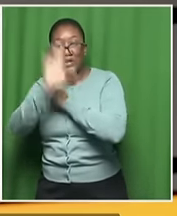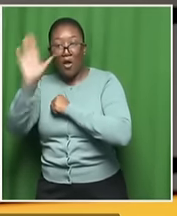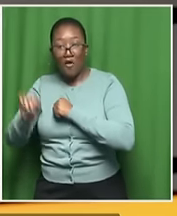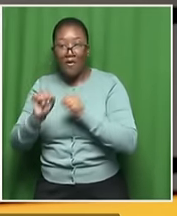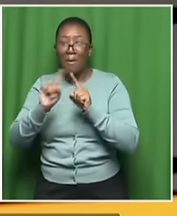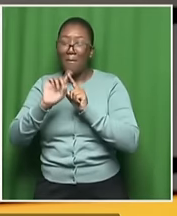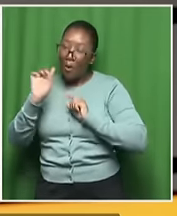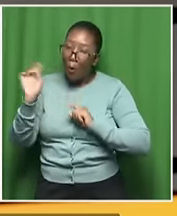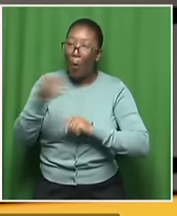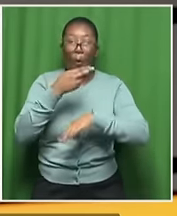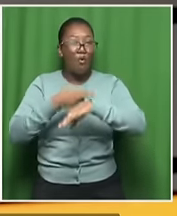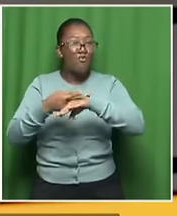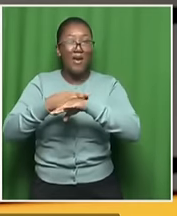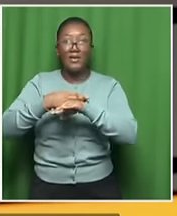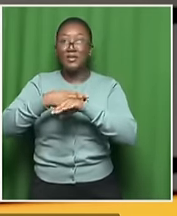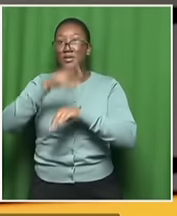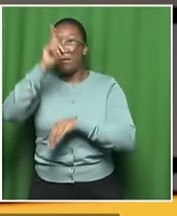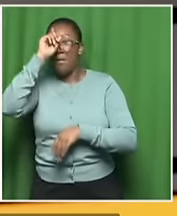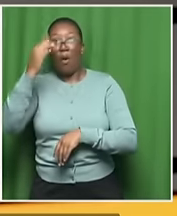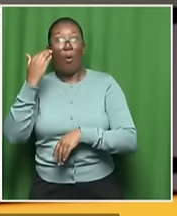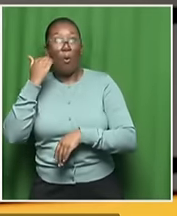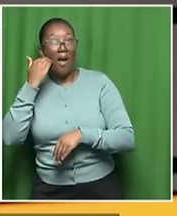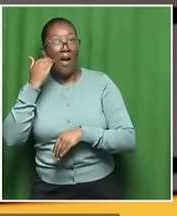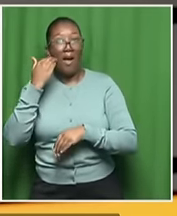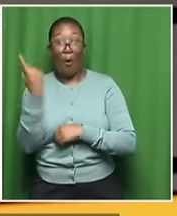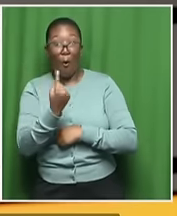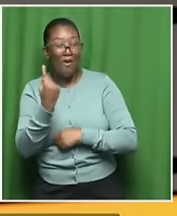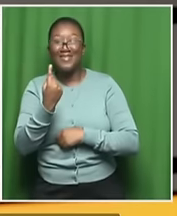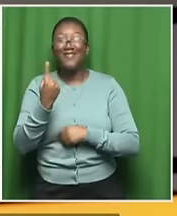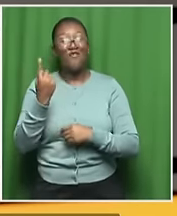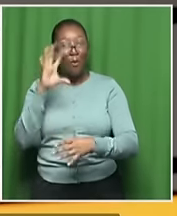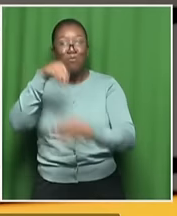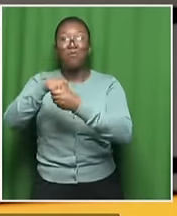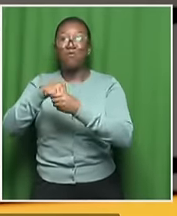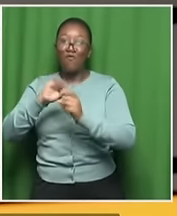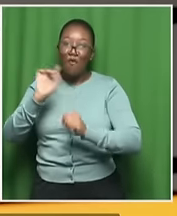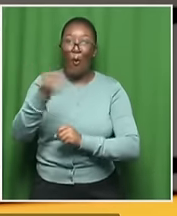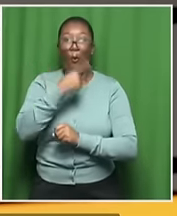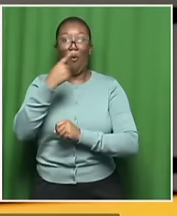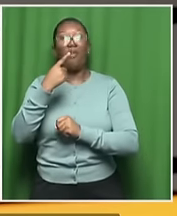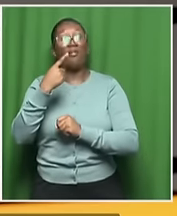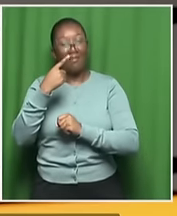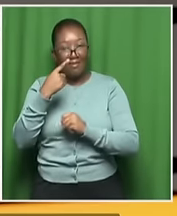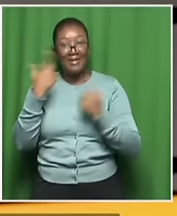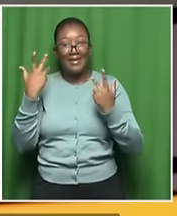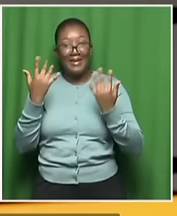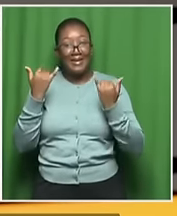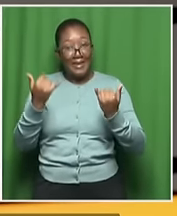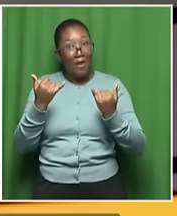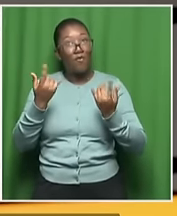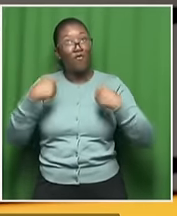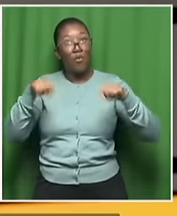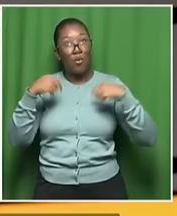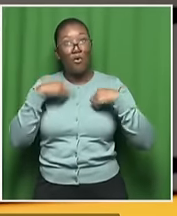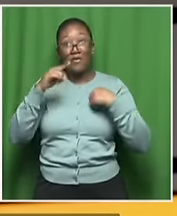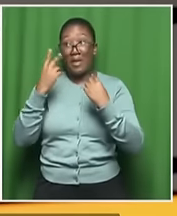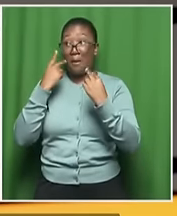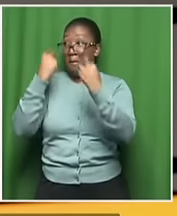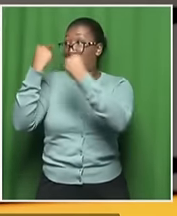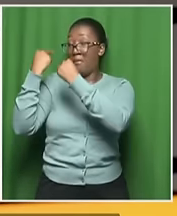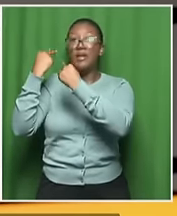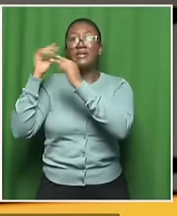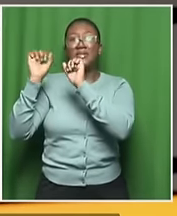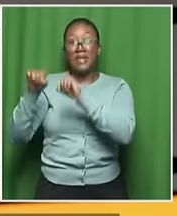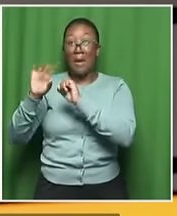anything. And now we say in the Freedom Front Plus, now let's honor the past by building a better